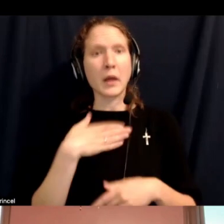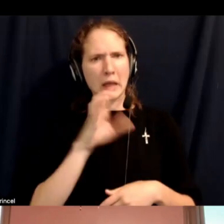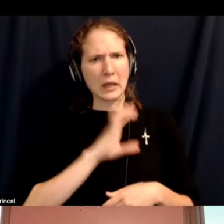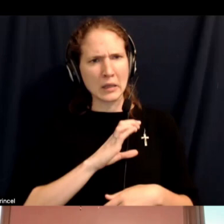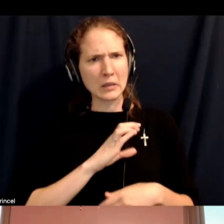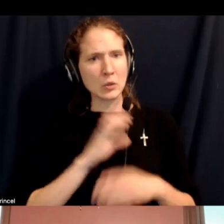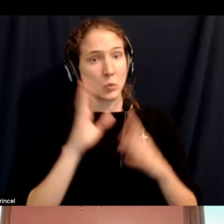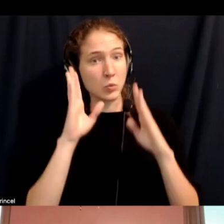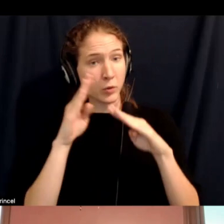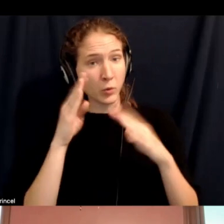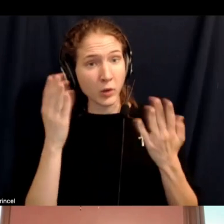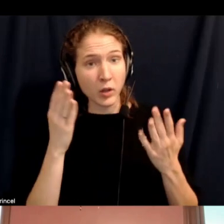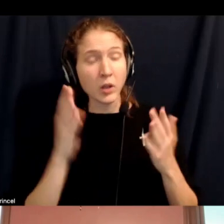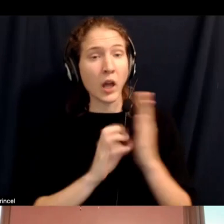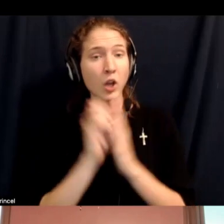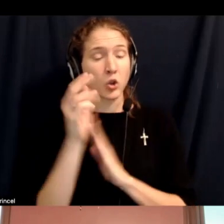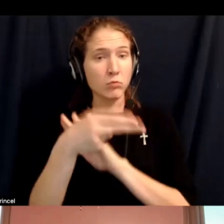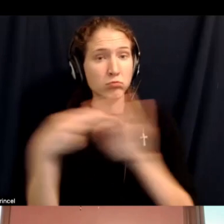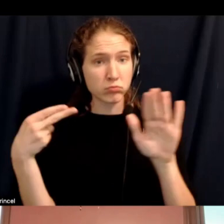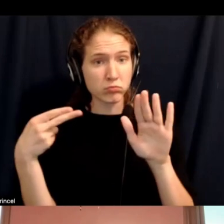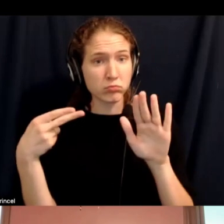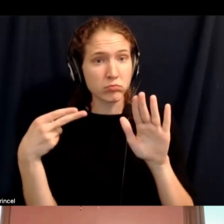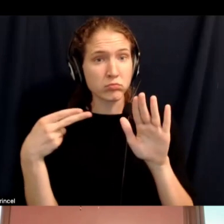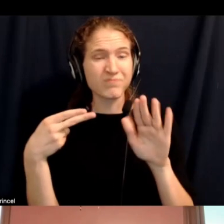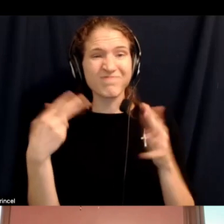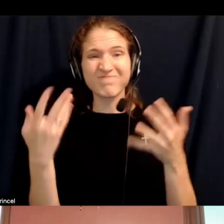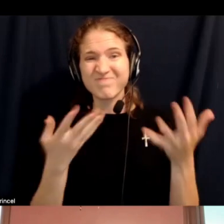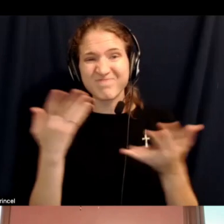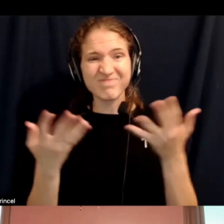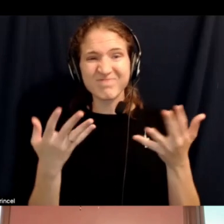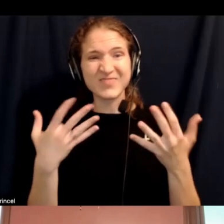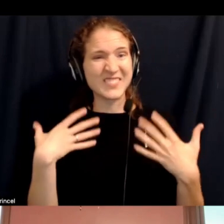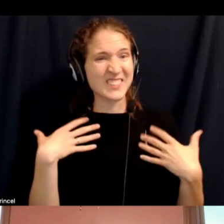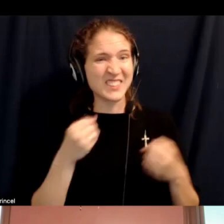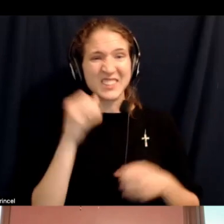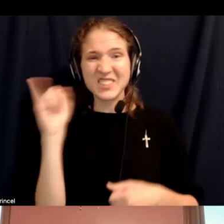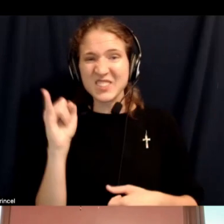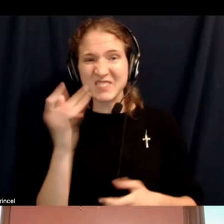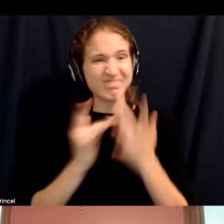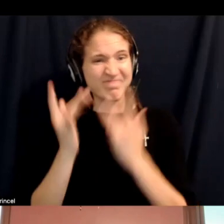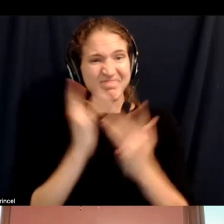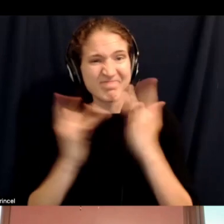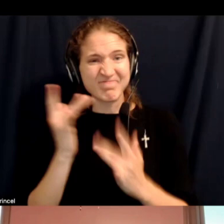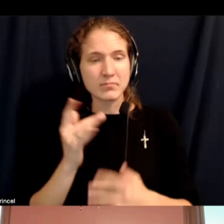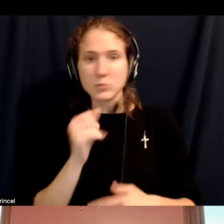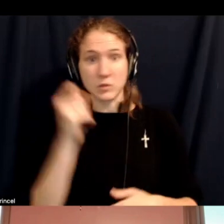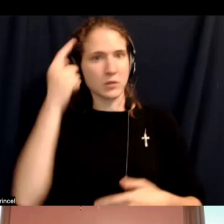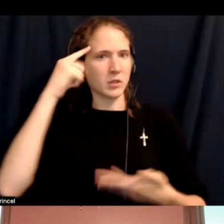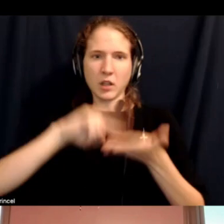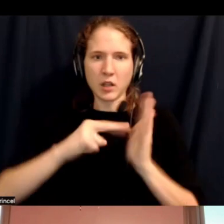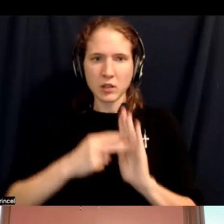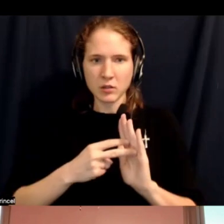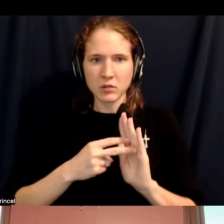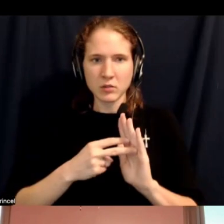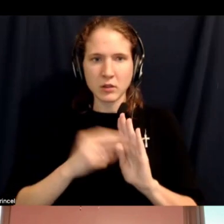being diagnosed with cancer and not having adequate health insurance. Now, I didn't intend for that to be a